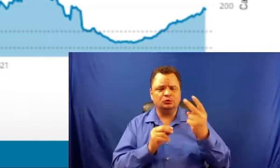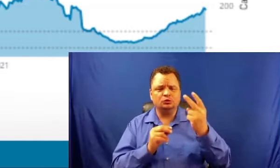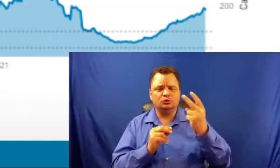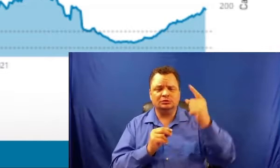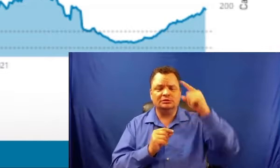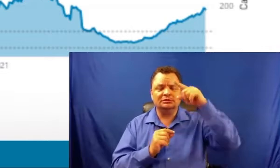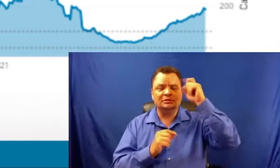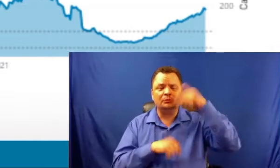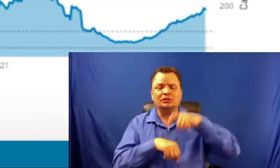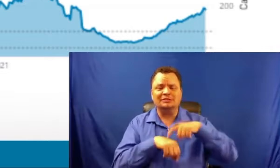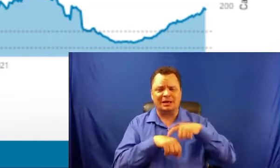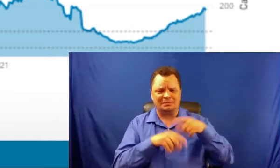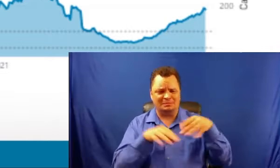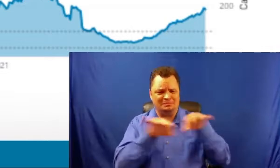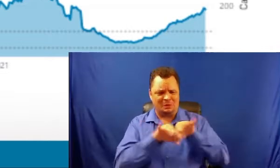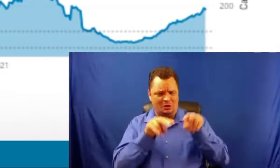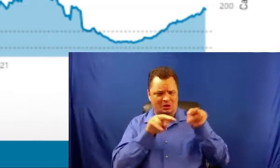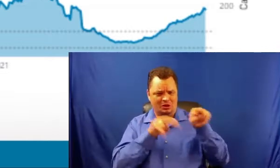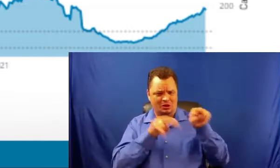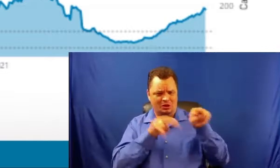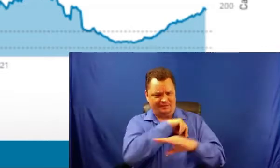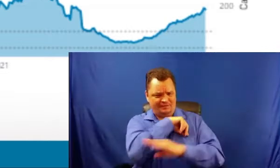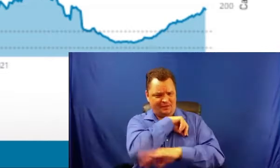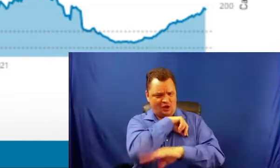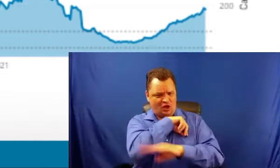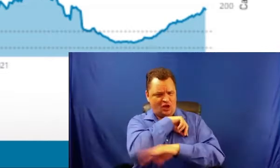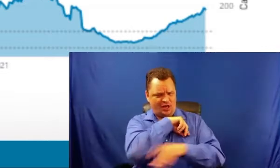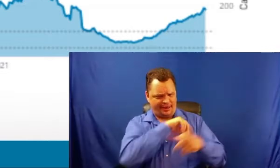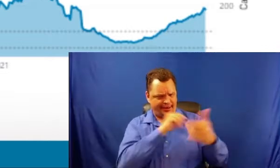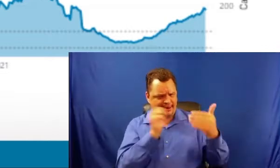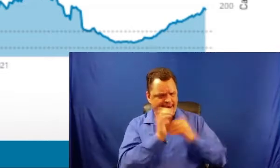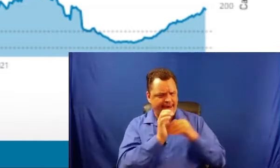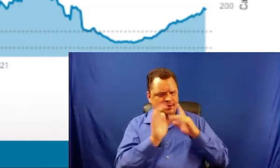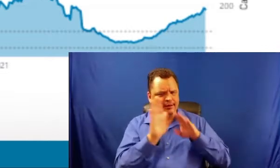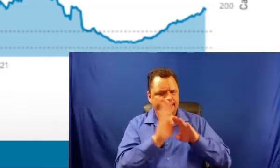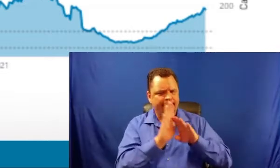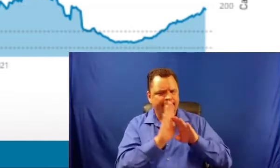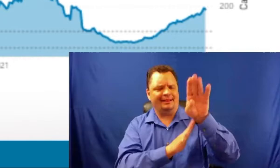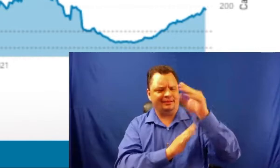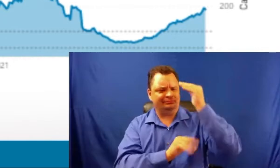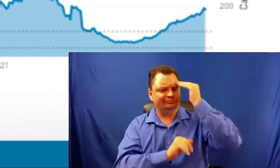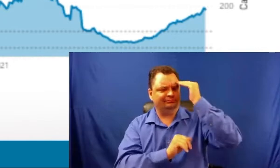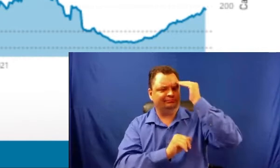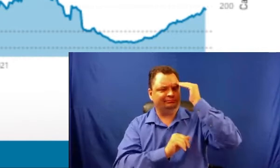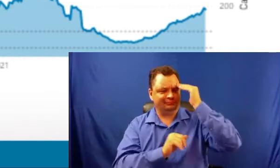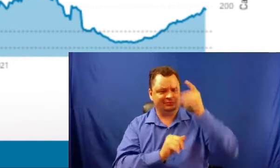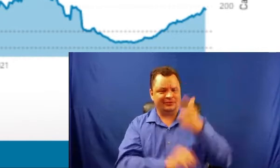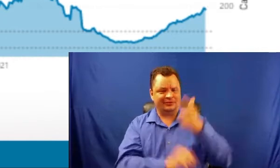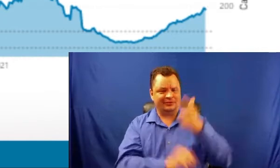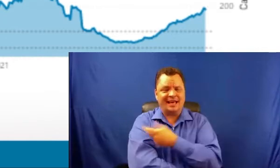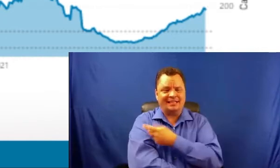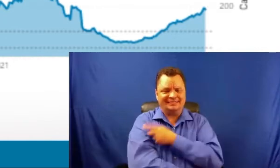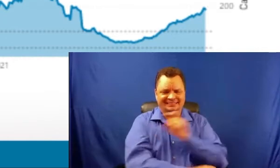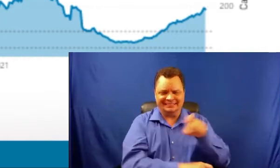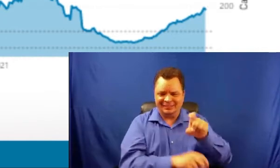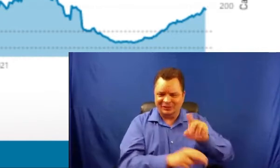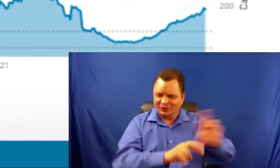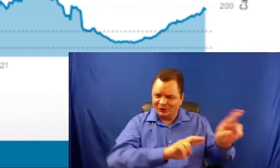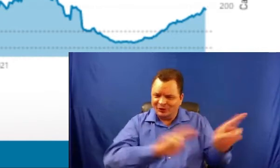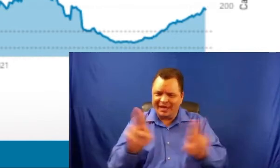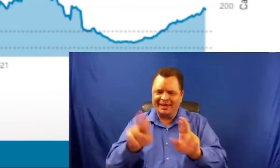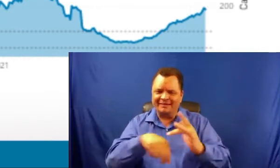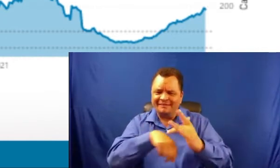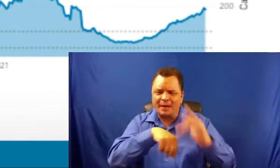was in the fall before the advent of vaccines. Vaccines came online in short supply, however, came online initially